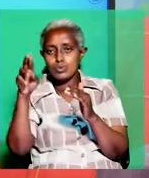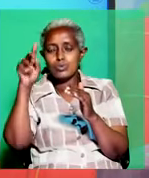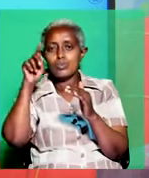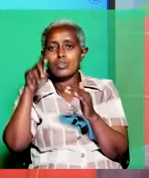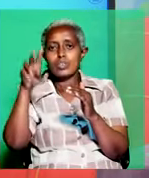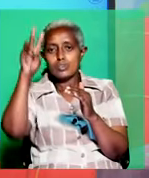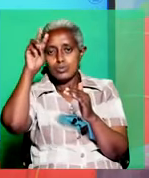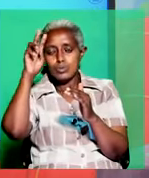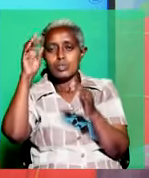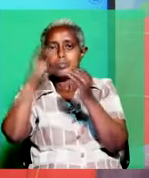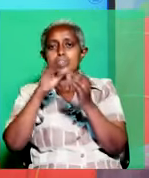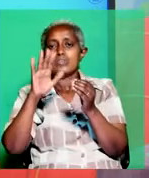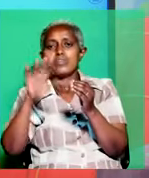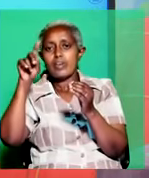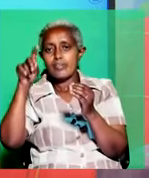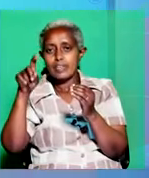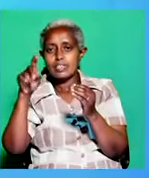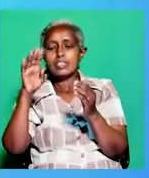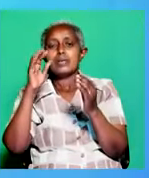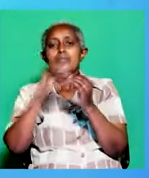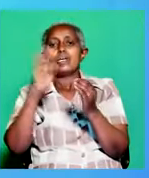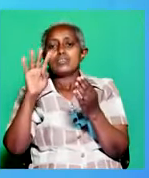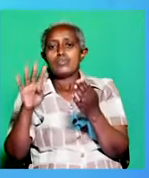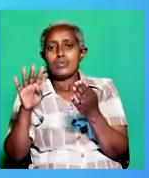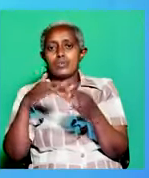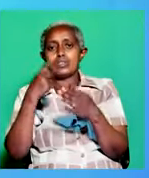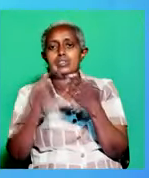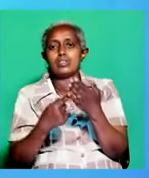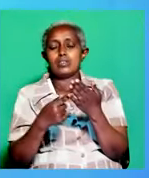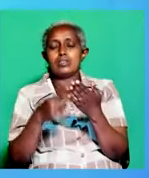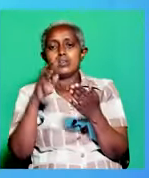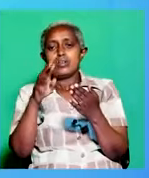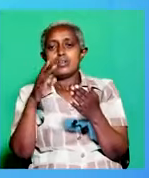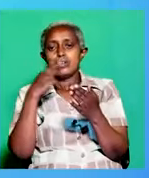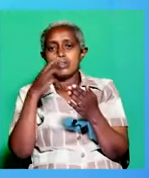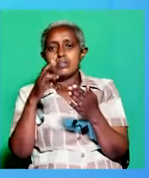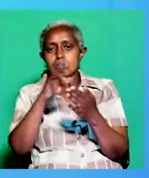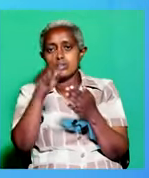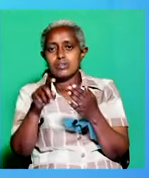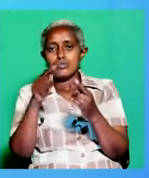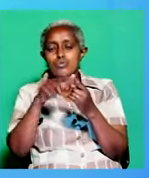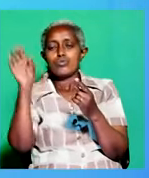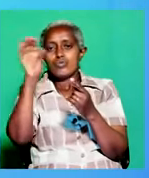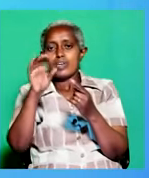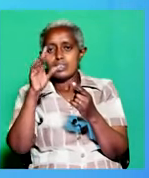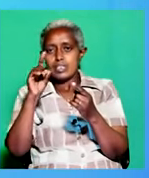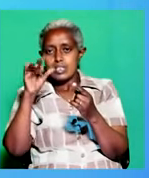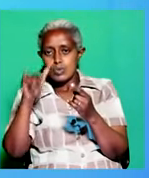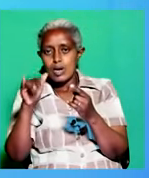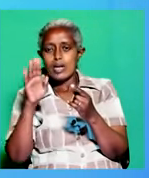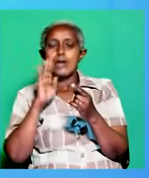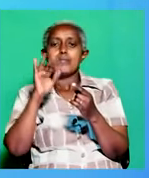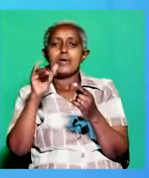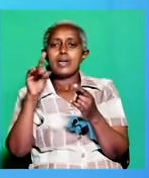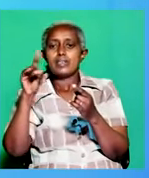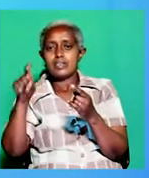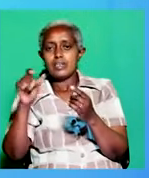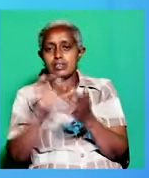squared plus 5x plus 4. Then you are asked to find dy by